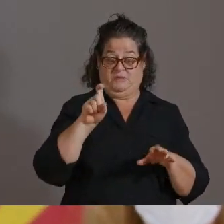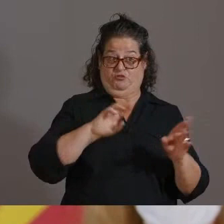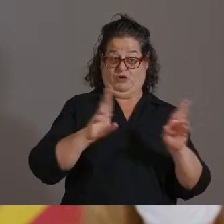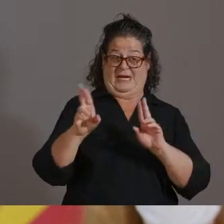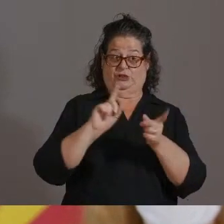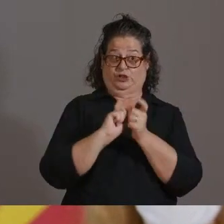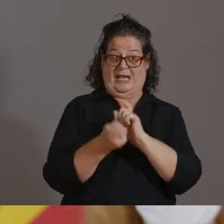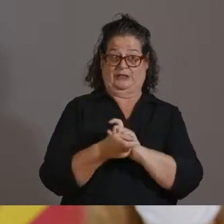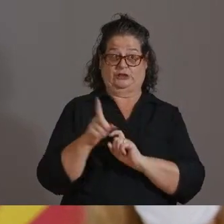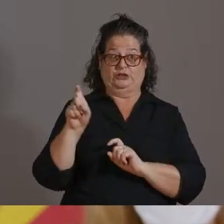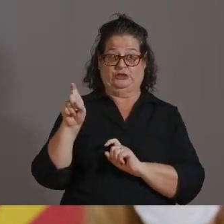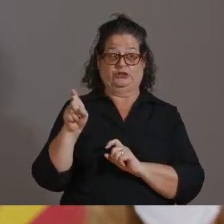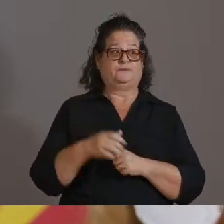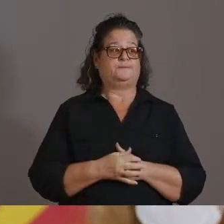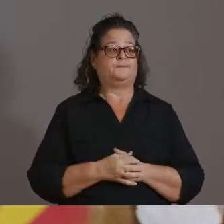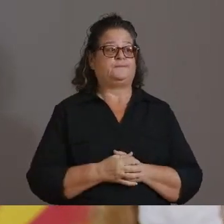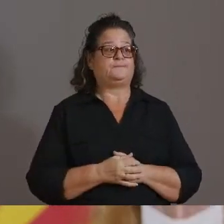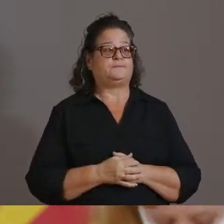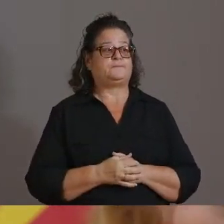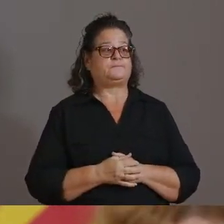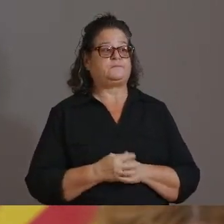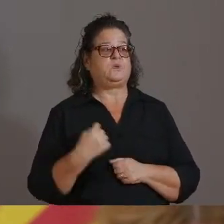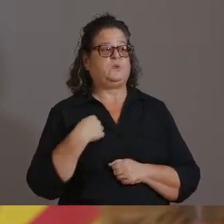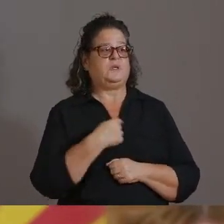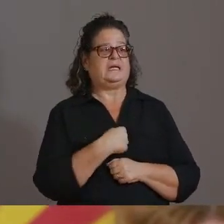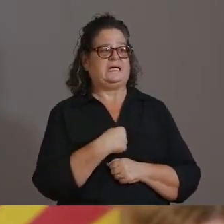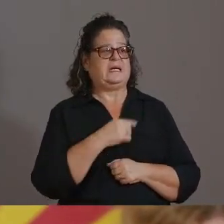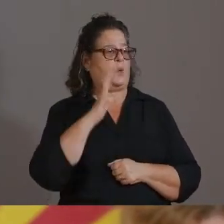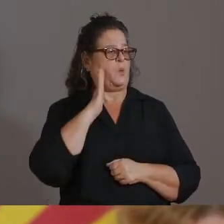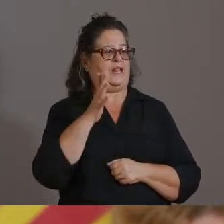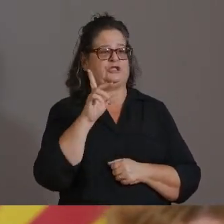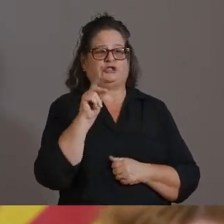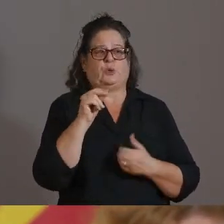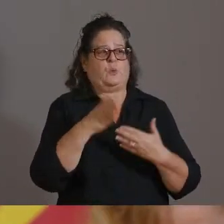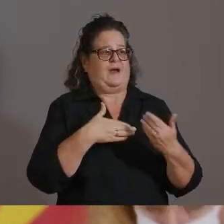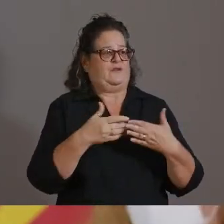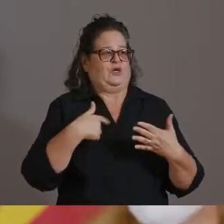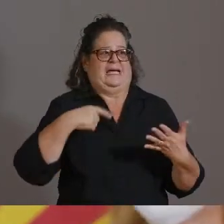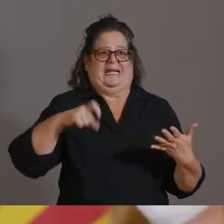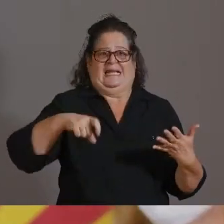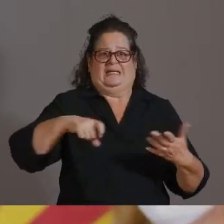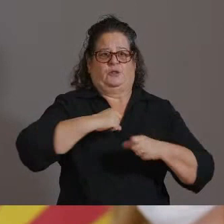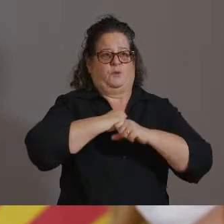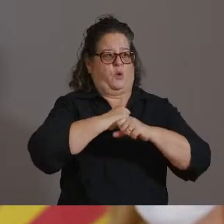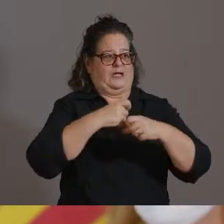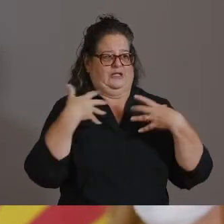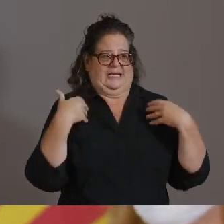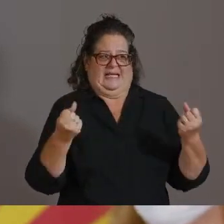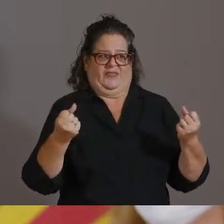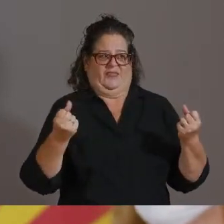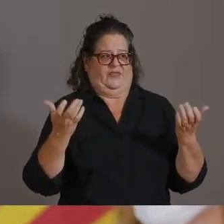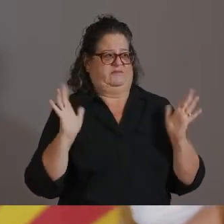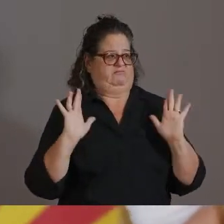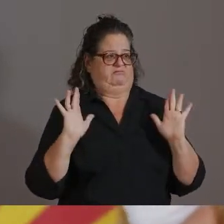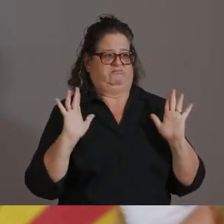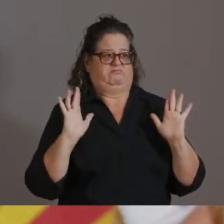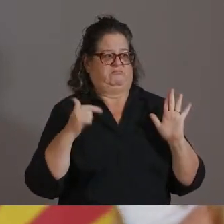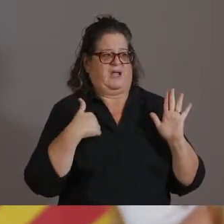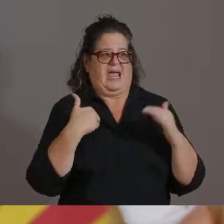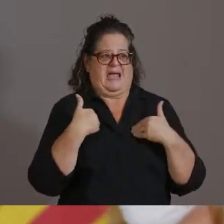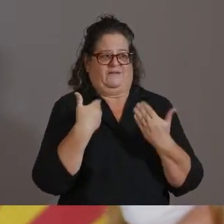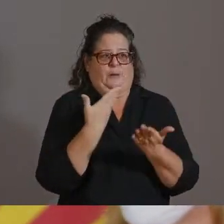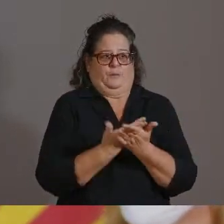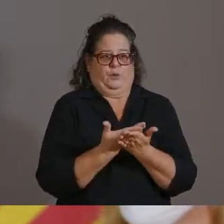takes to protect public health. I think we've demonstrated that over the last several months. Okay. The thing that I